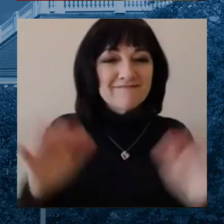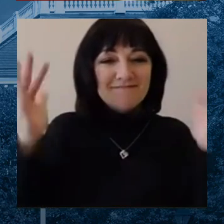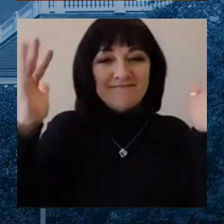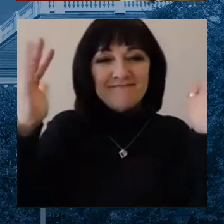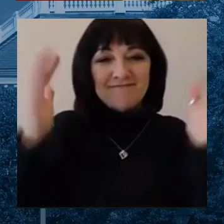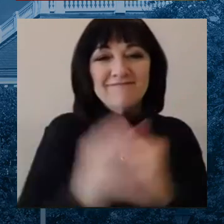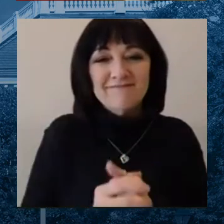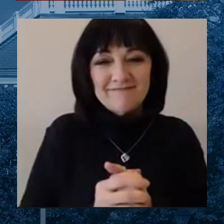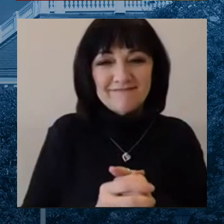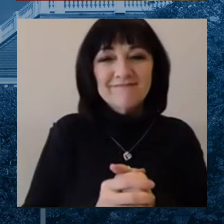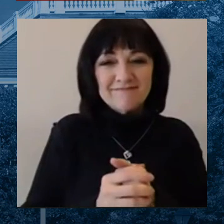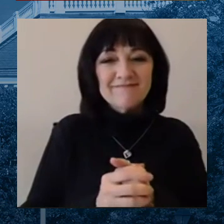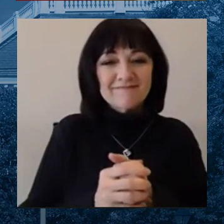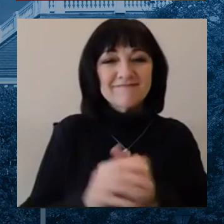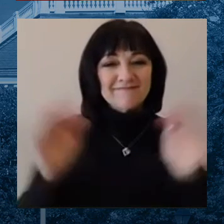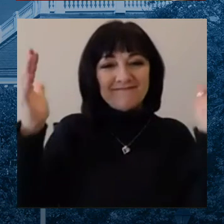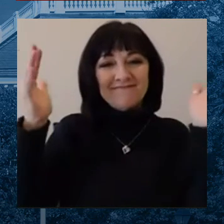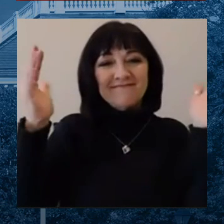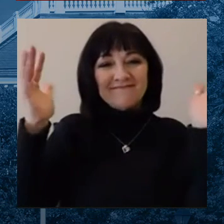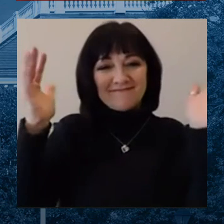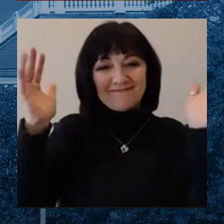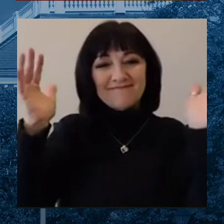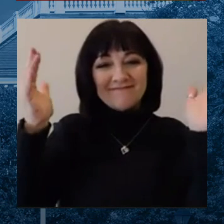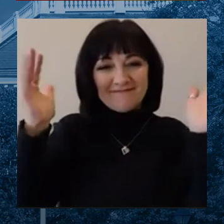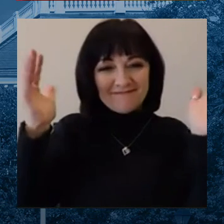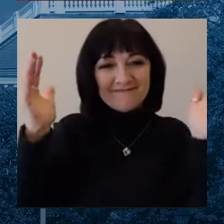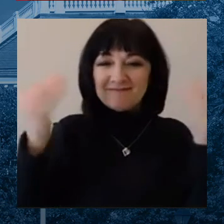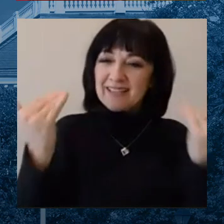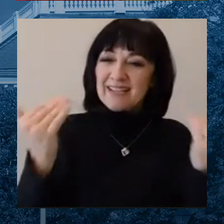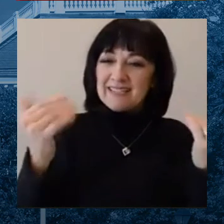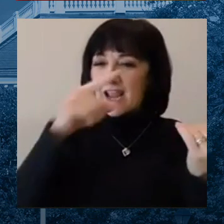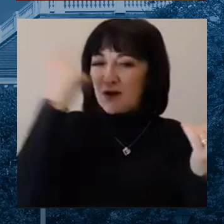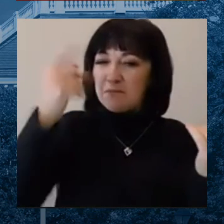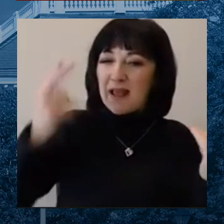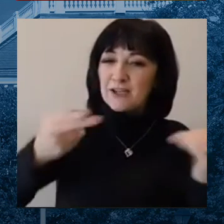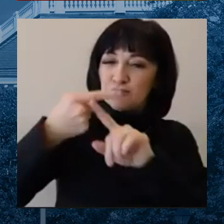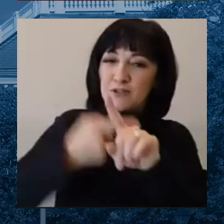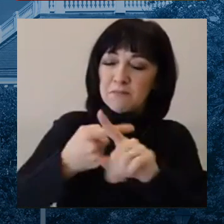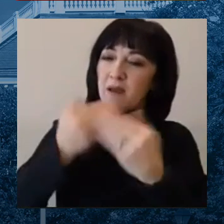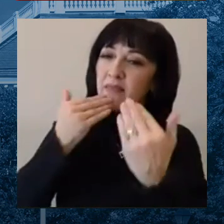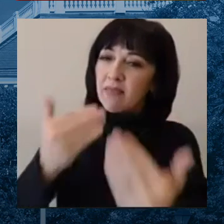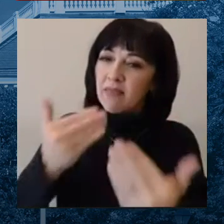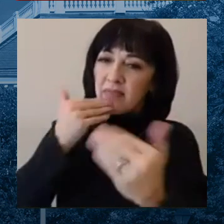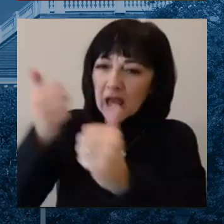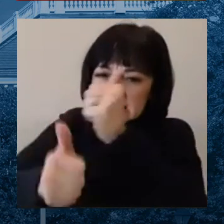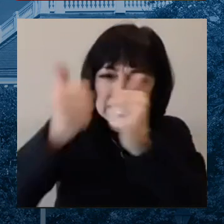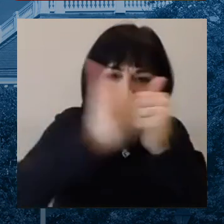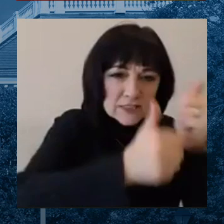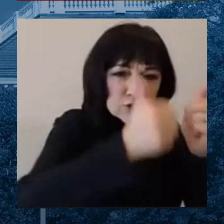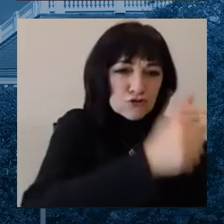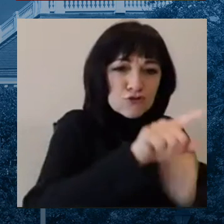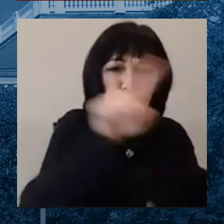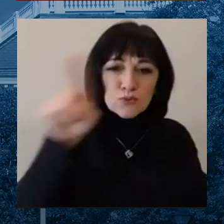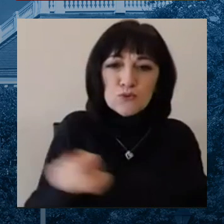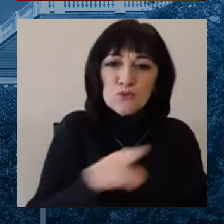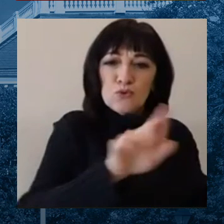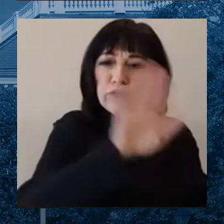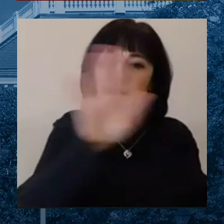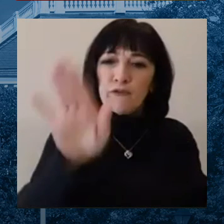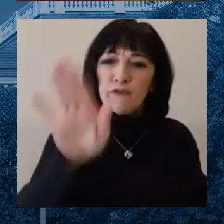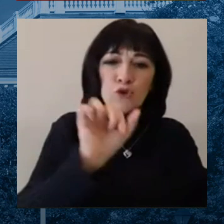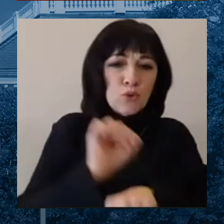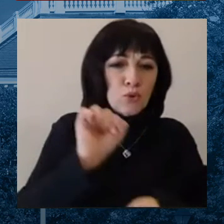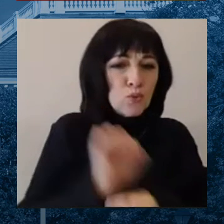to Black History Month in the state of Delaware. Thank you all. Thank each of you for your work in